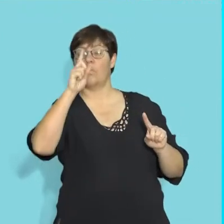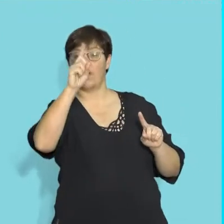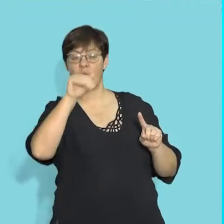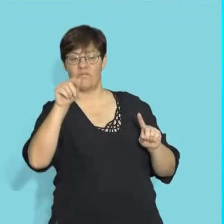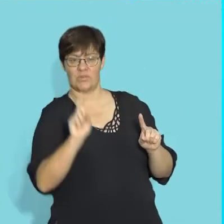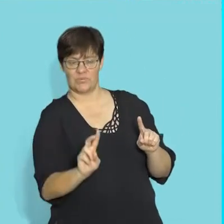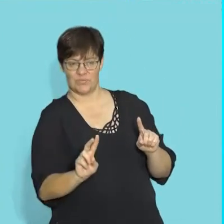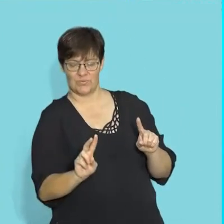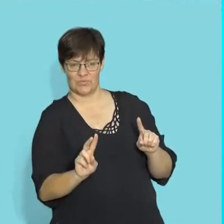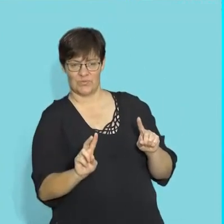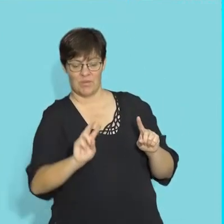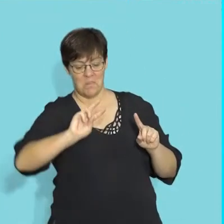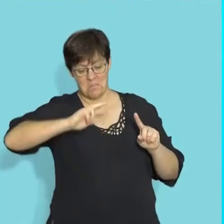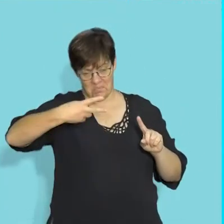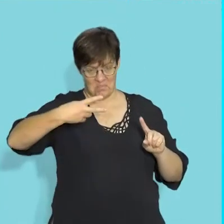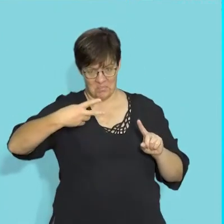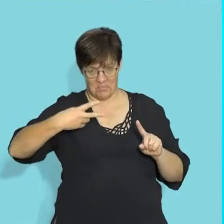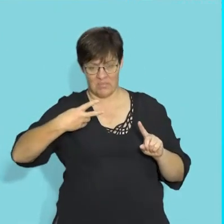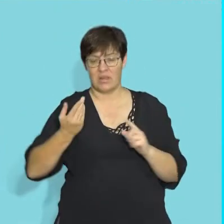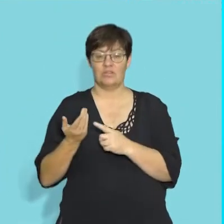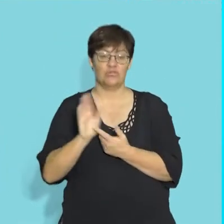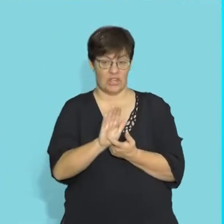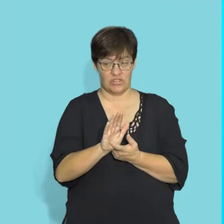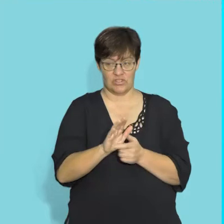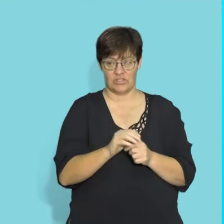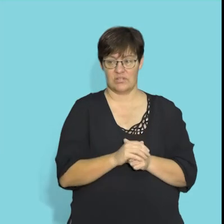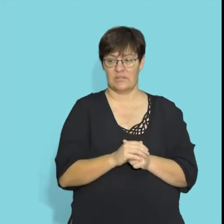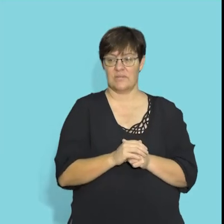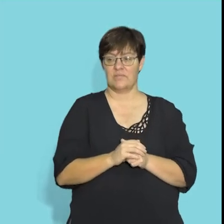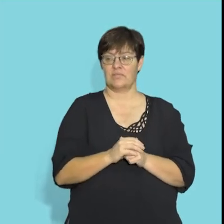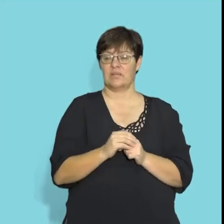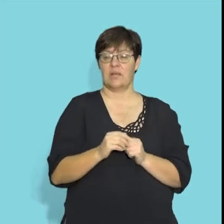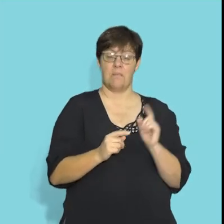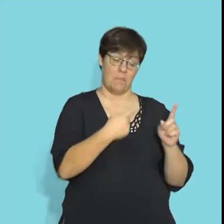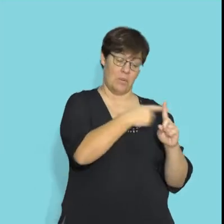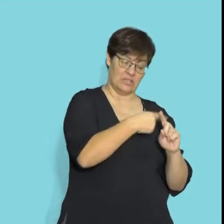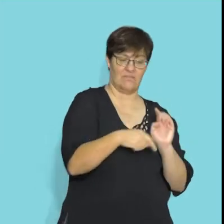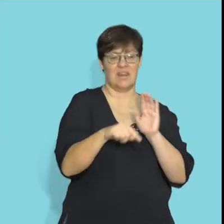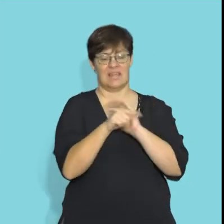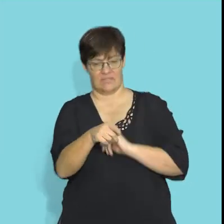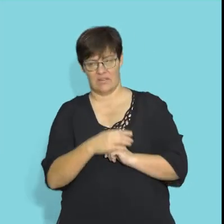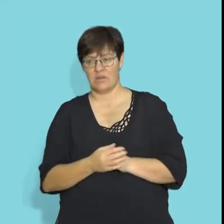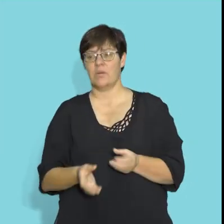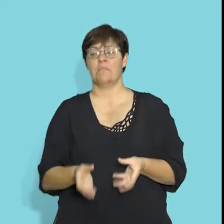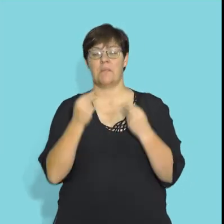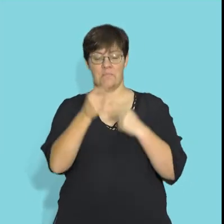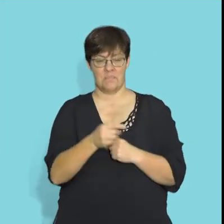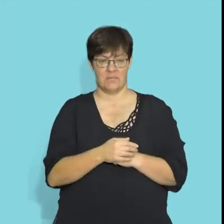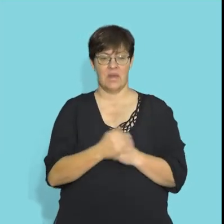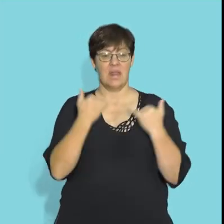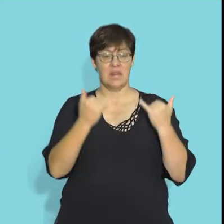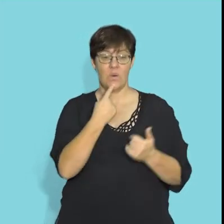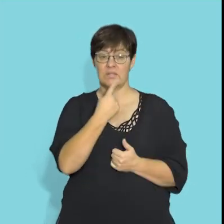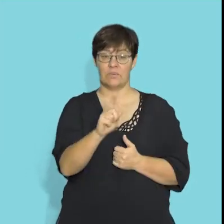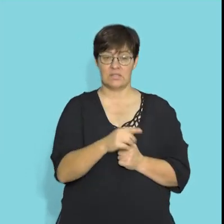would be -1. So flip it over, change the sign. I now have the gradient, I have the y cut, and so